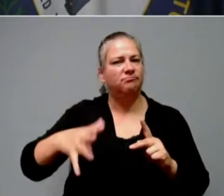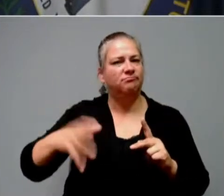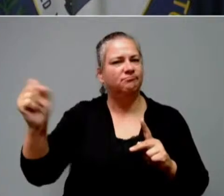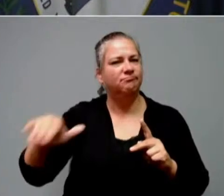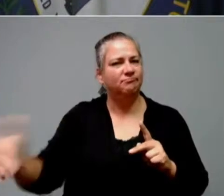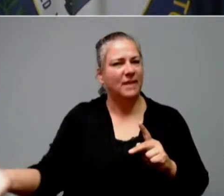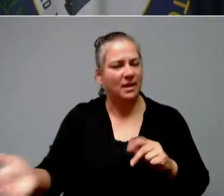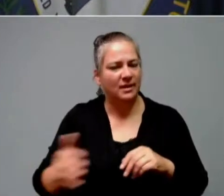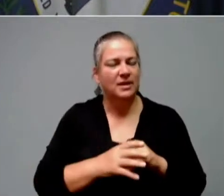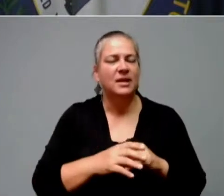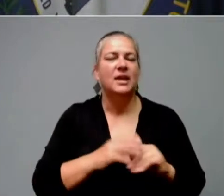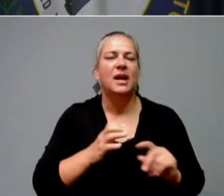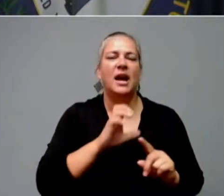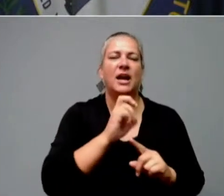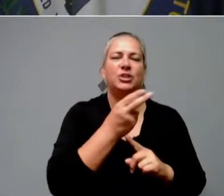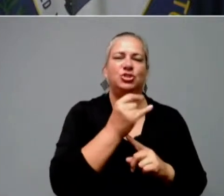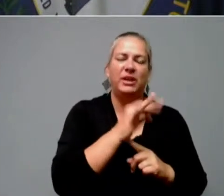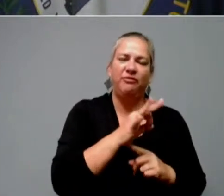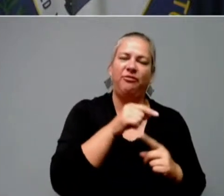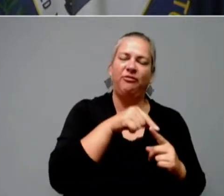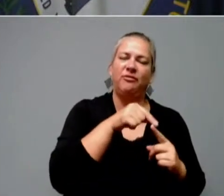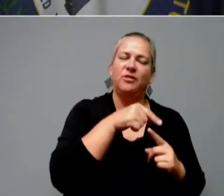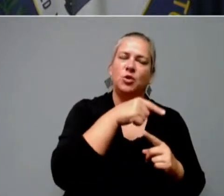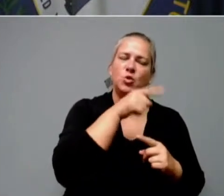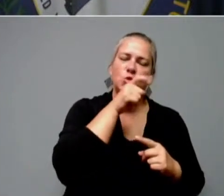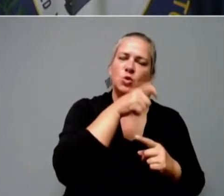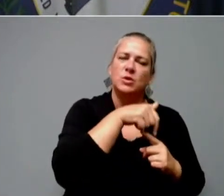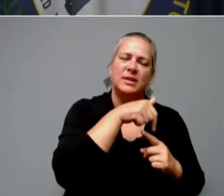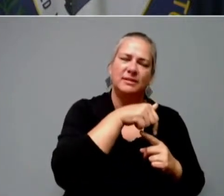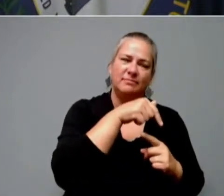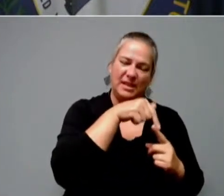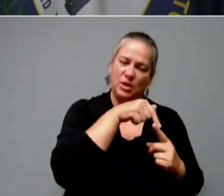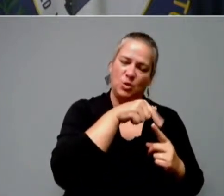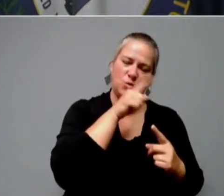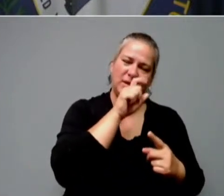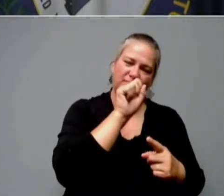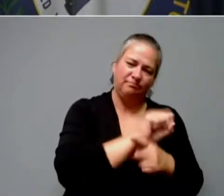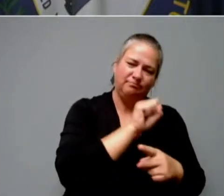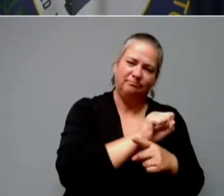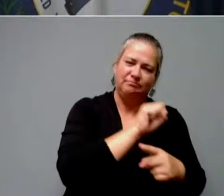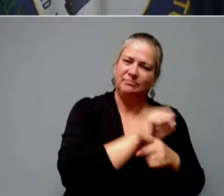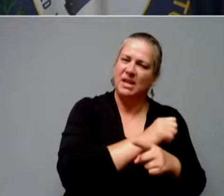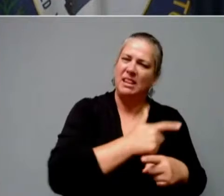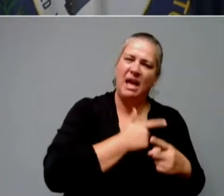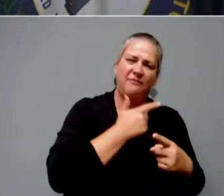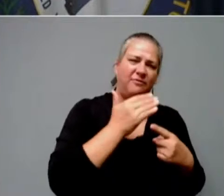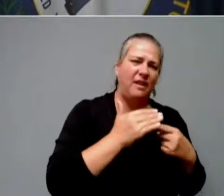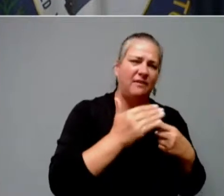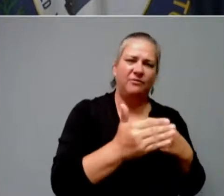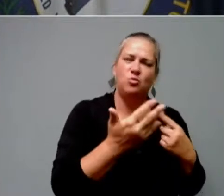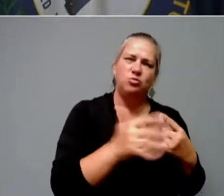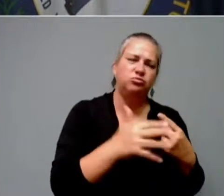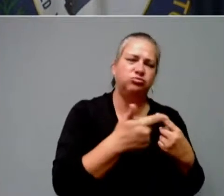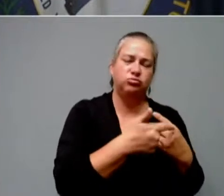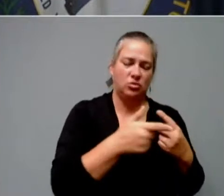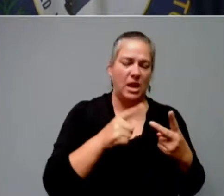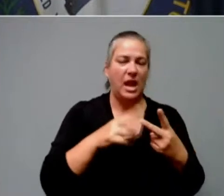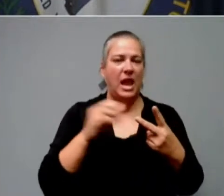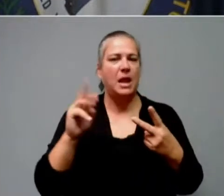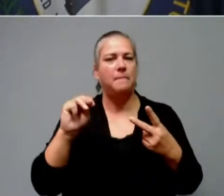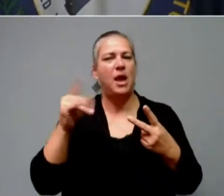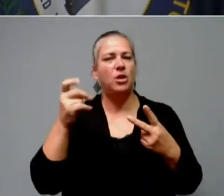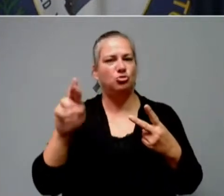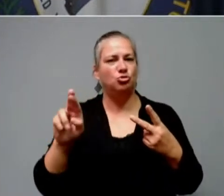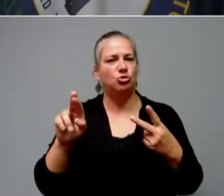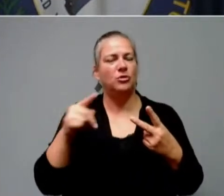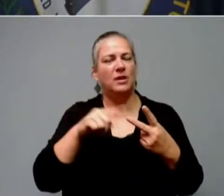community leader who gave a lifetime of service, and Major Gary Key, an inspiring man who dedicated 36 years of his